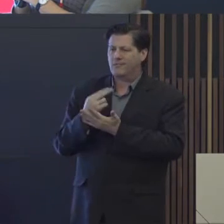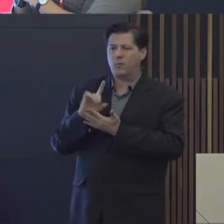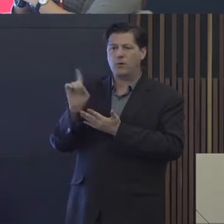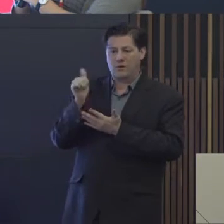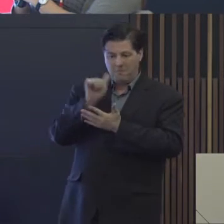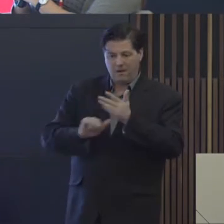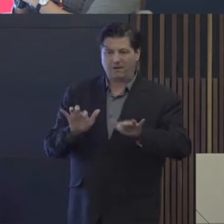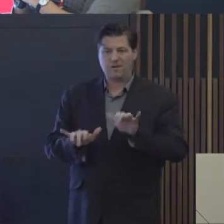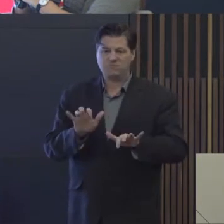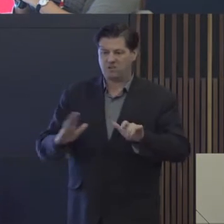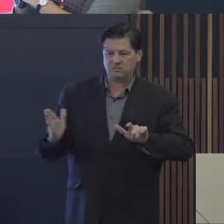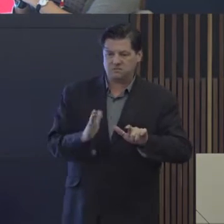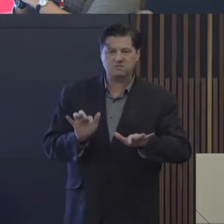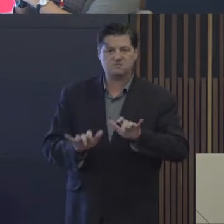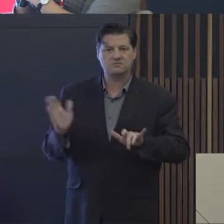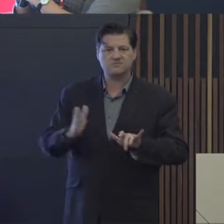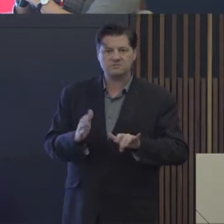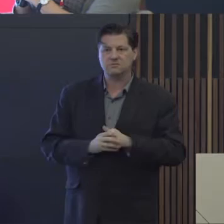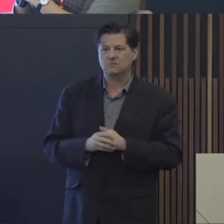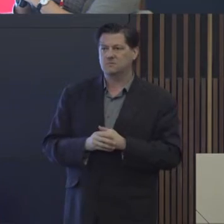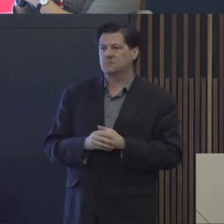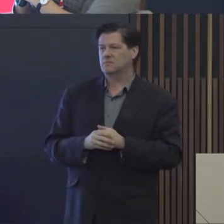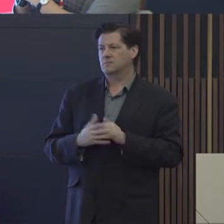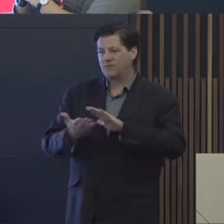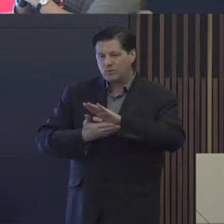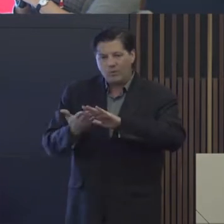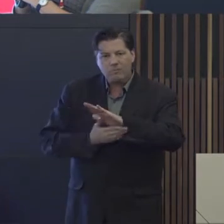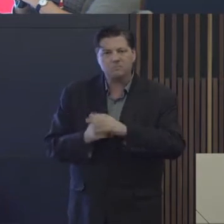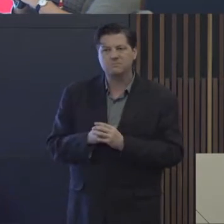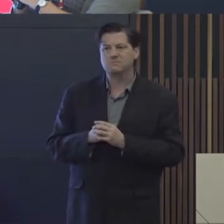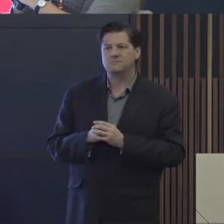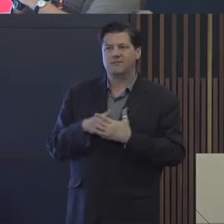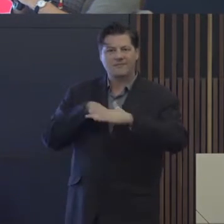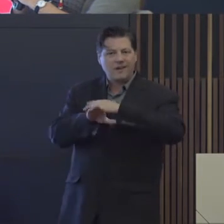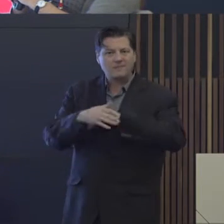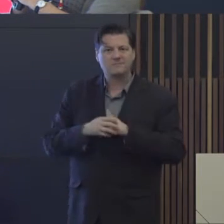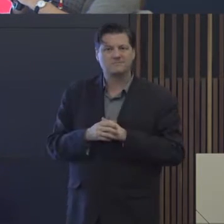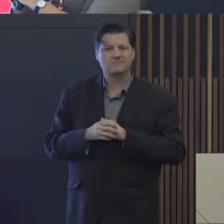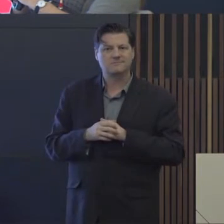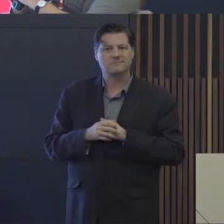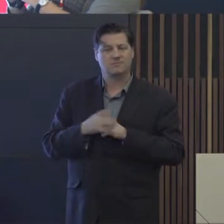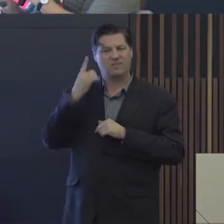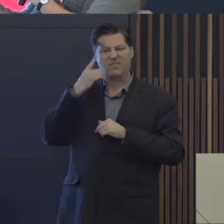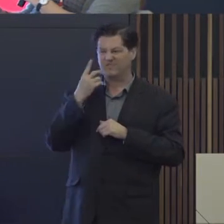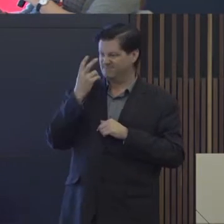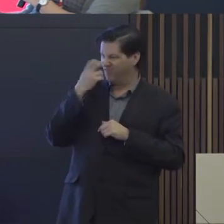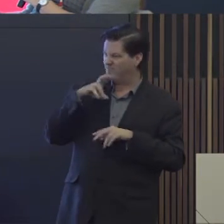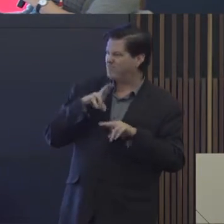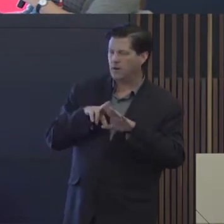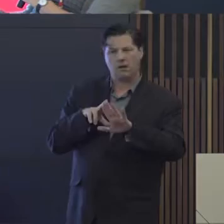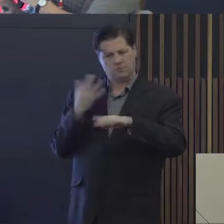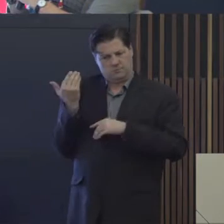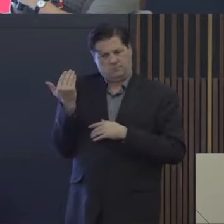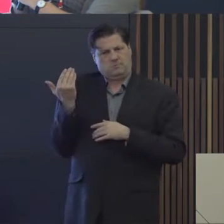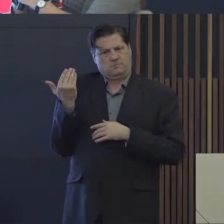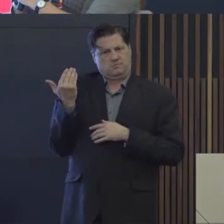and a photocopier and a fax machine. Sounds so quaint. It does sound quaint. It's not that long ago, it's 30 years is